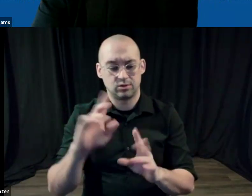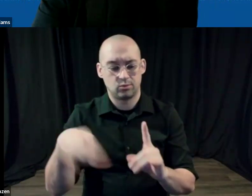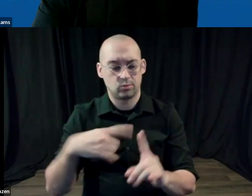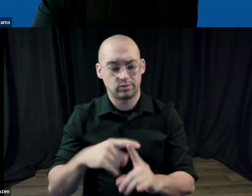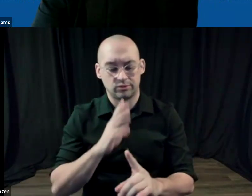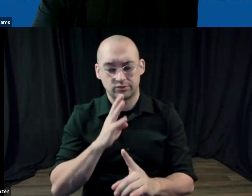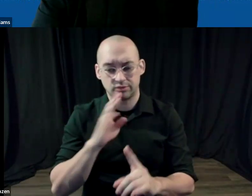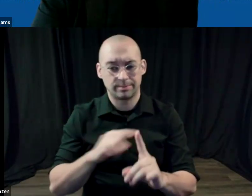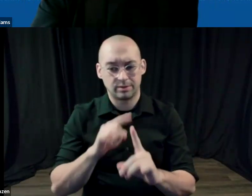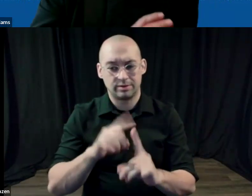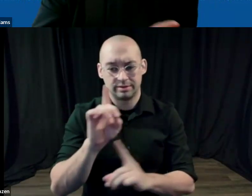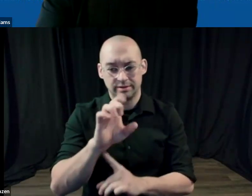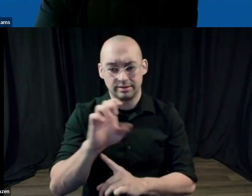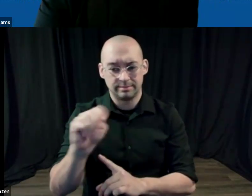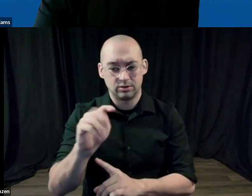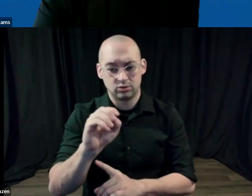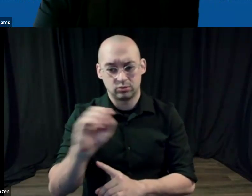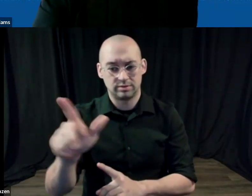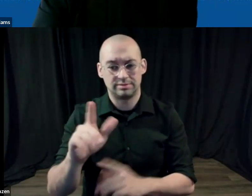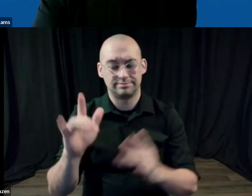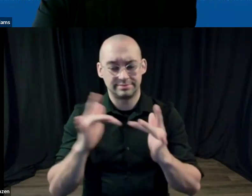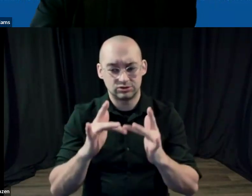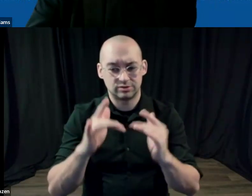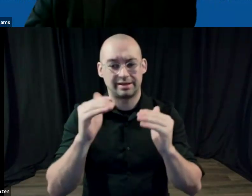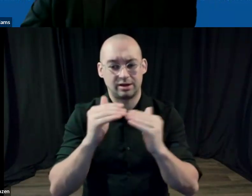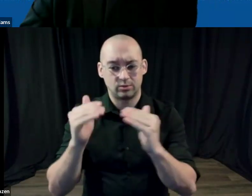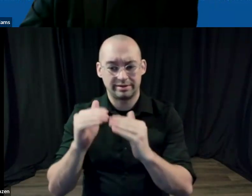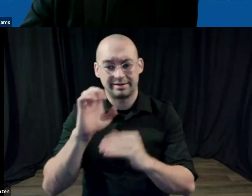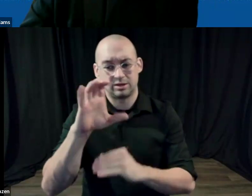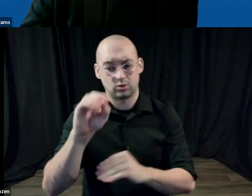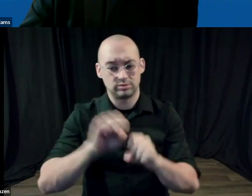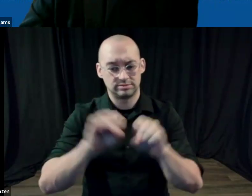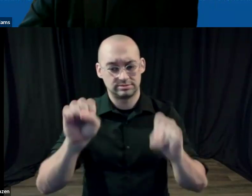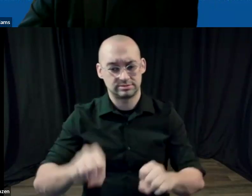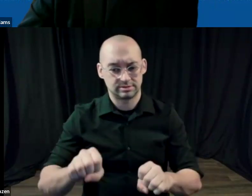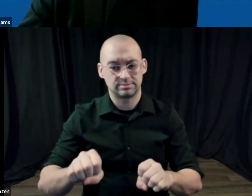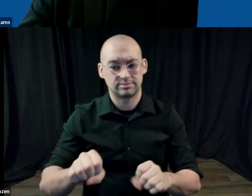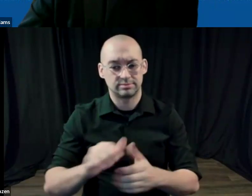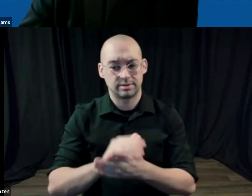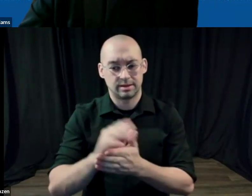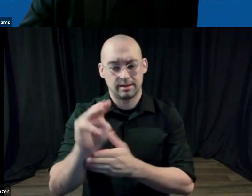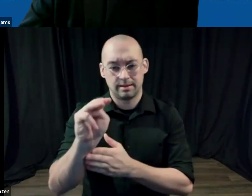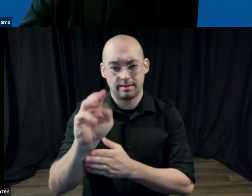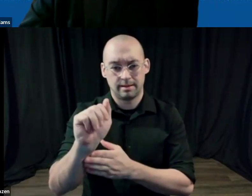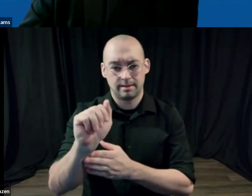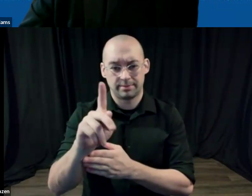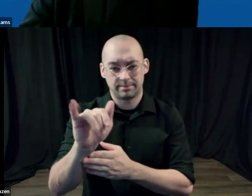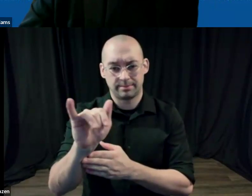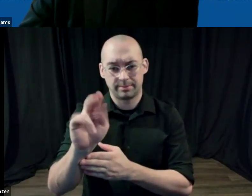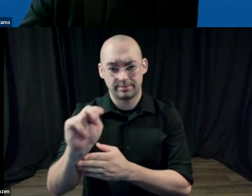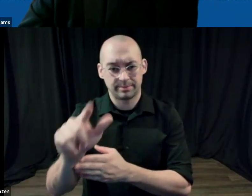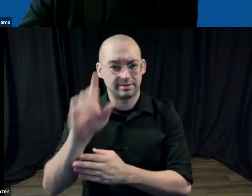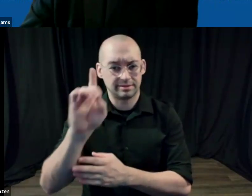DEEM tool, the digital DEEM stands for Digital Equity Ecosystem Mapping Tool.